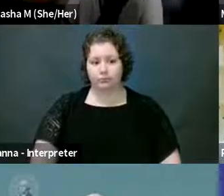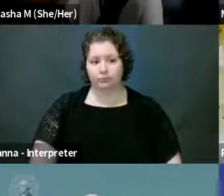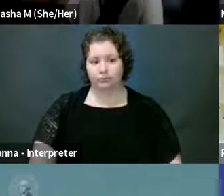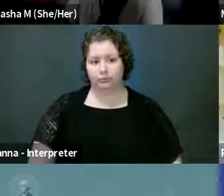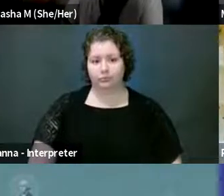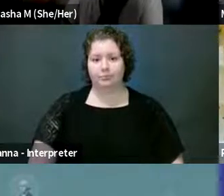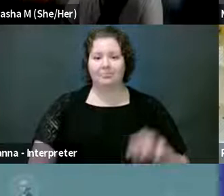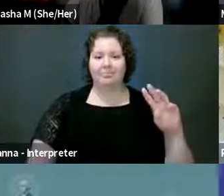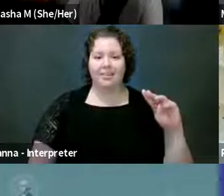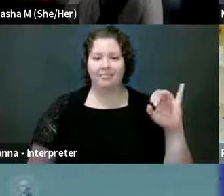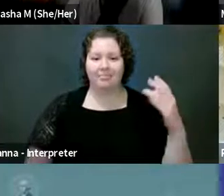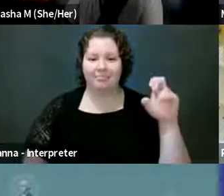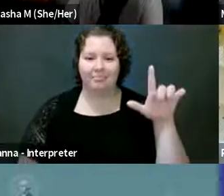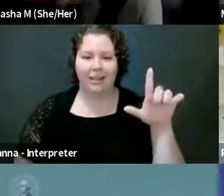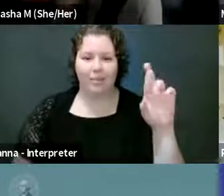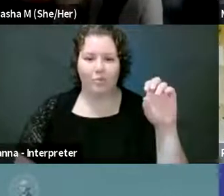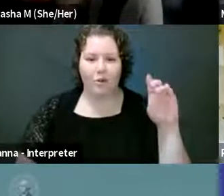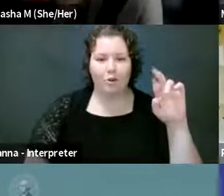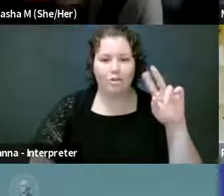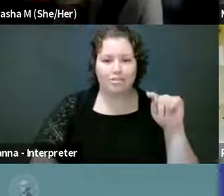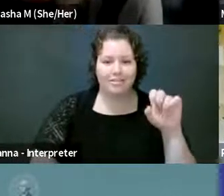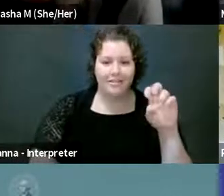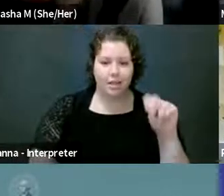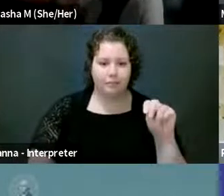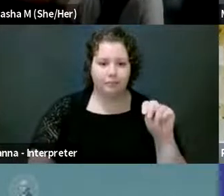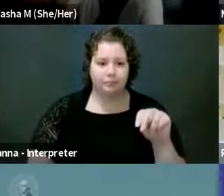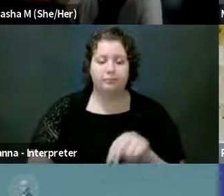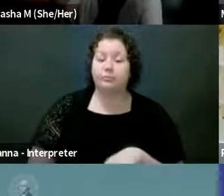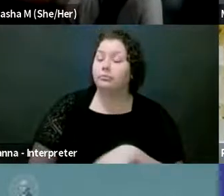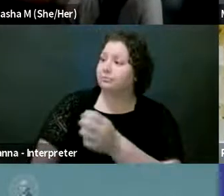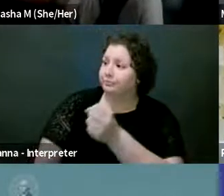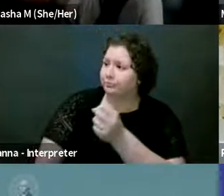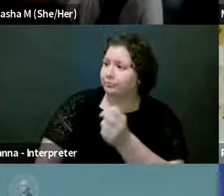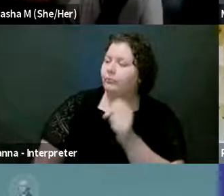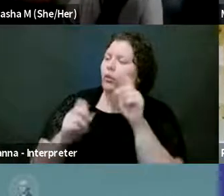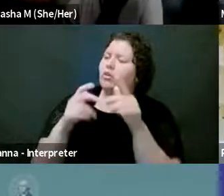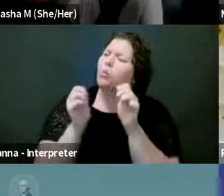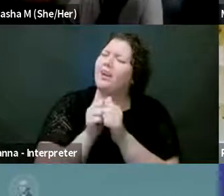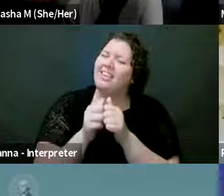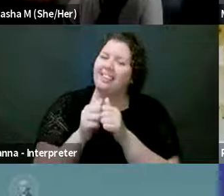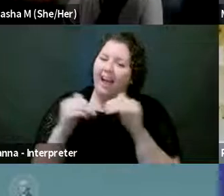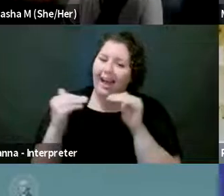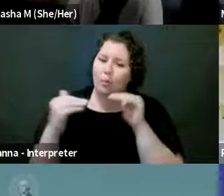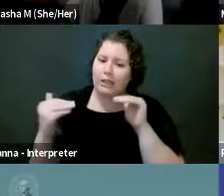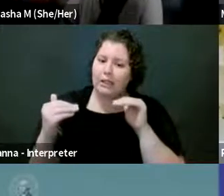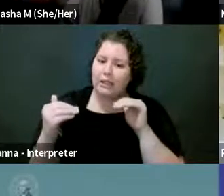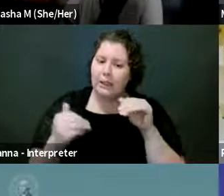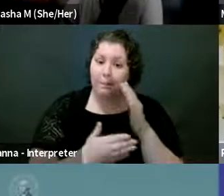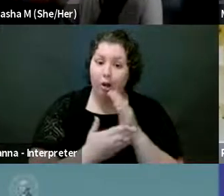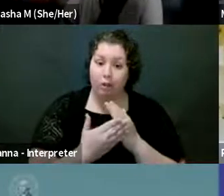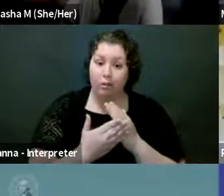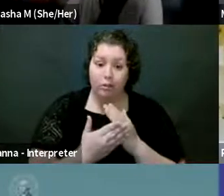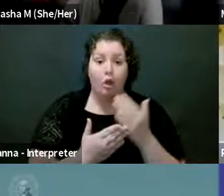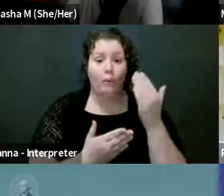Michael Robertson. Yes, along with the equity piece is with that equity, we know